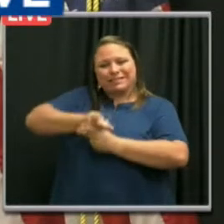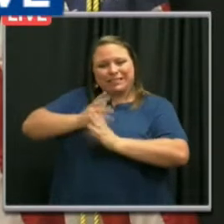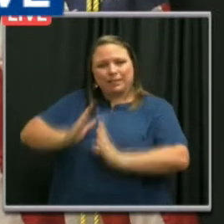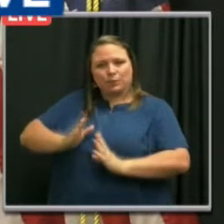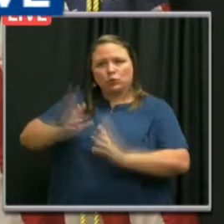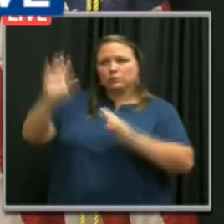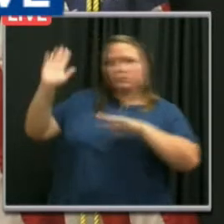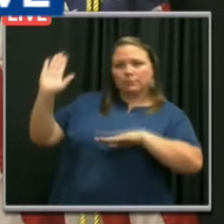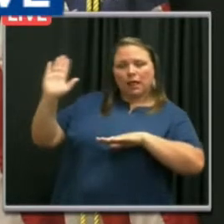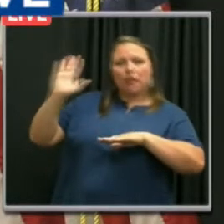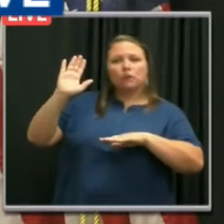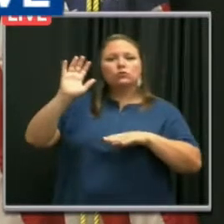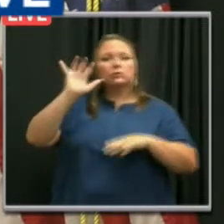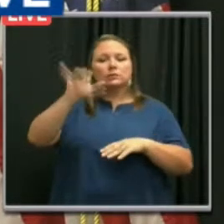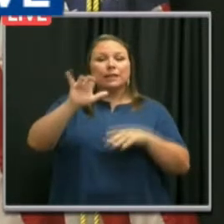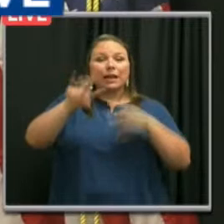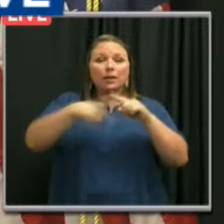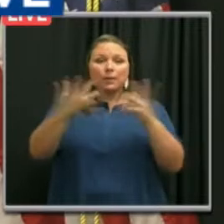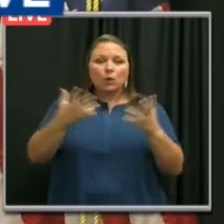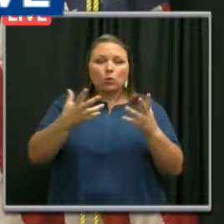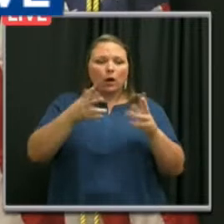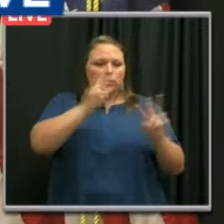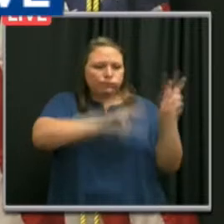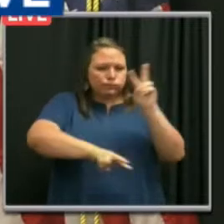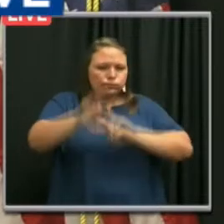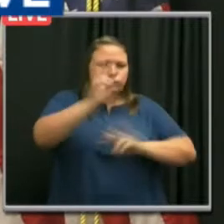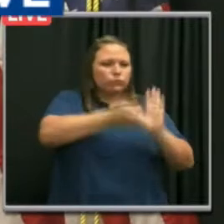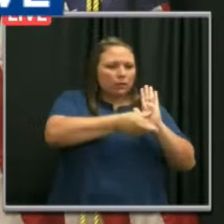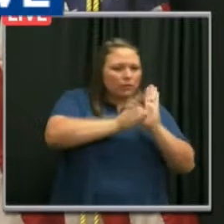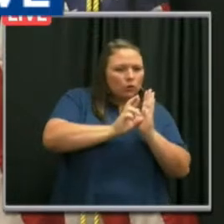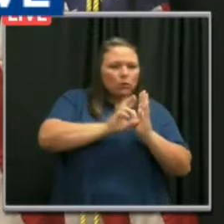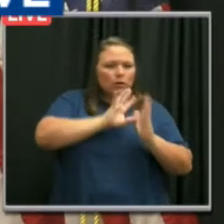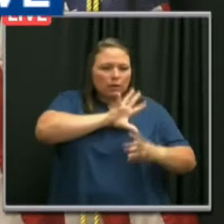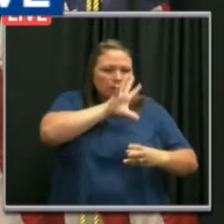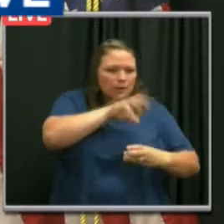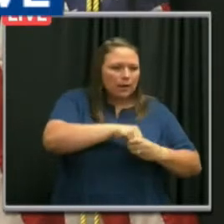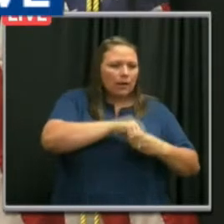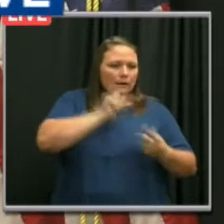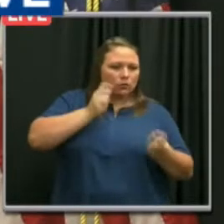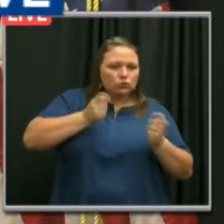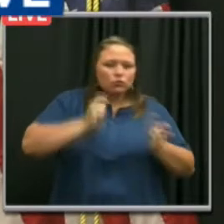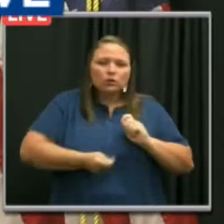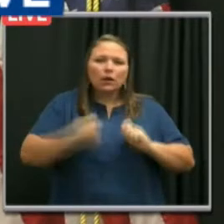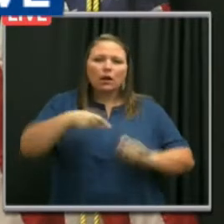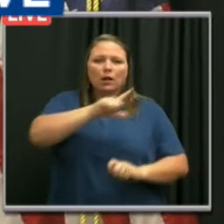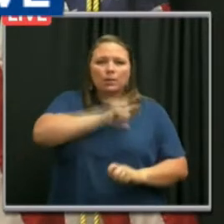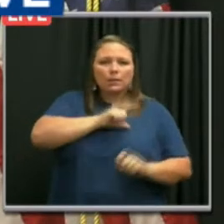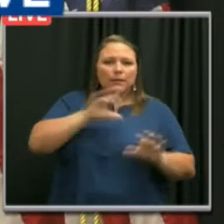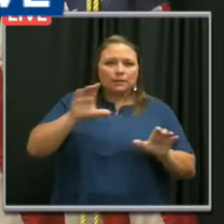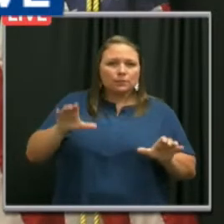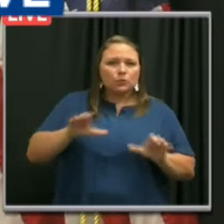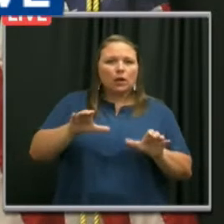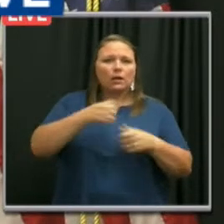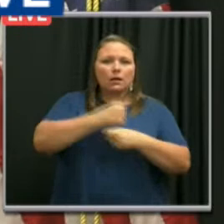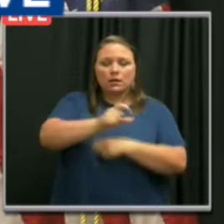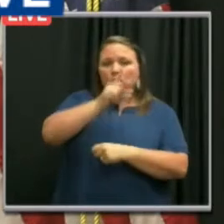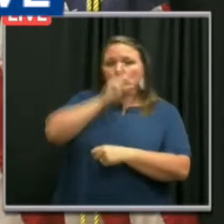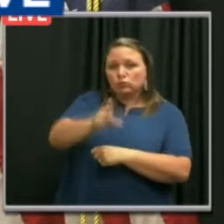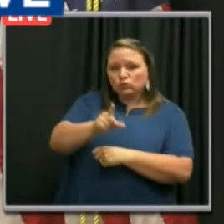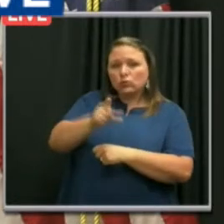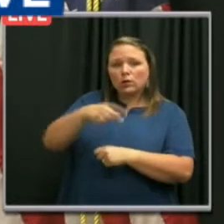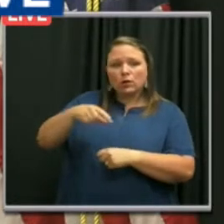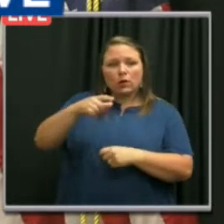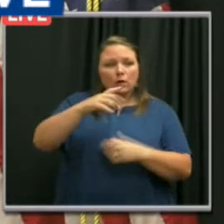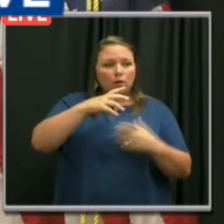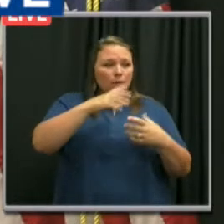about reviewing, engaging, reporting, and reforming our police practices so they have the full